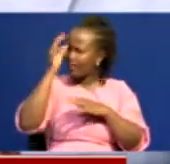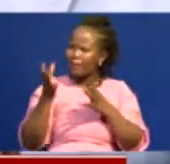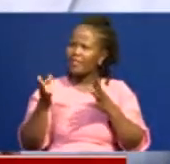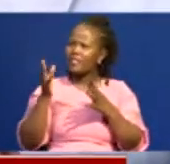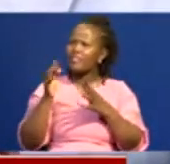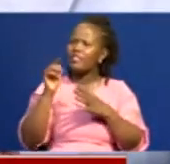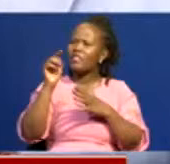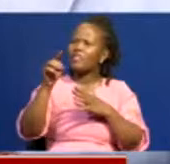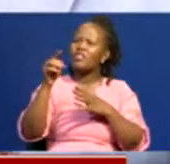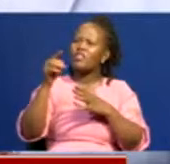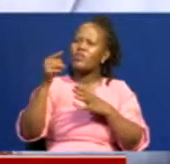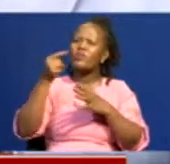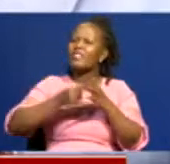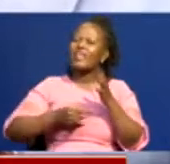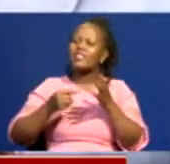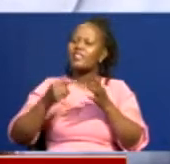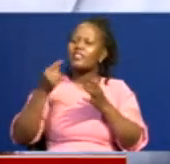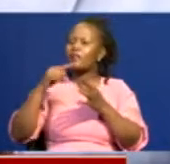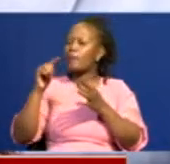students?